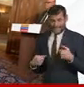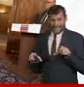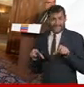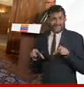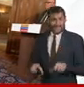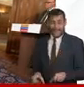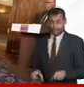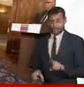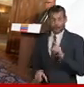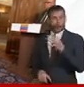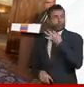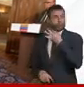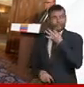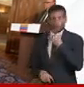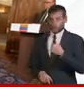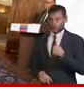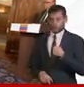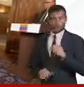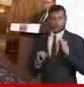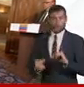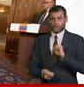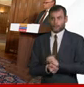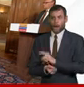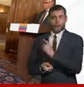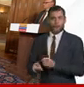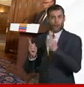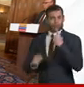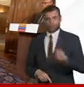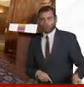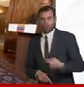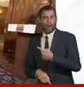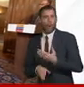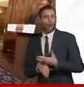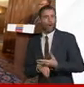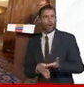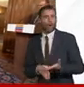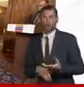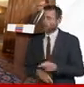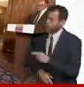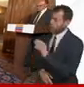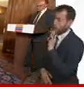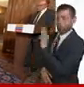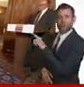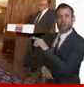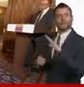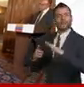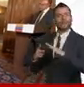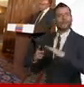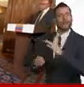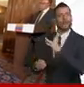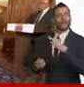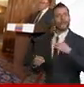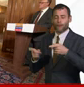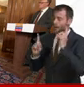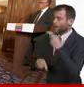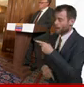defy their employers instructions and a question to the deputy chief medical officer just a practical one imagine you've